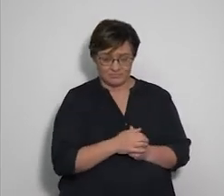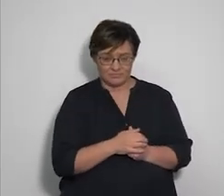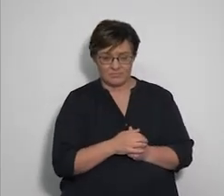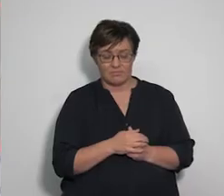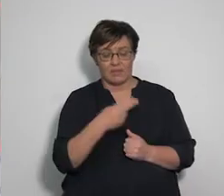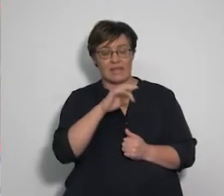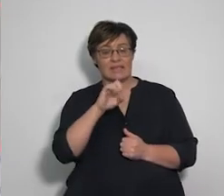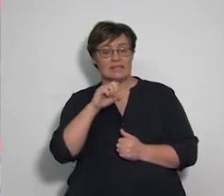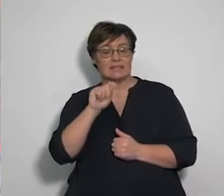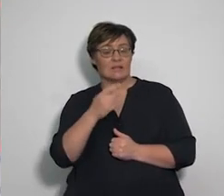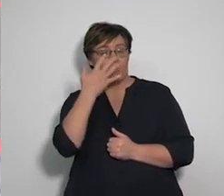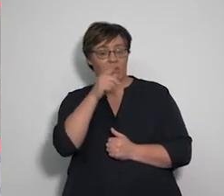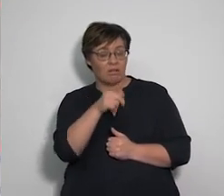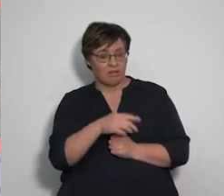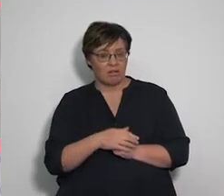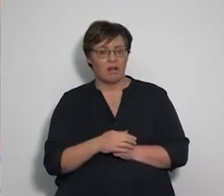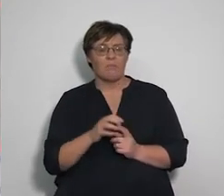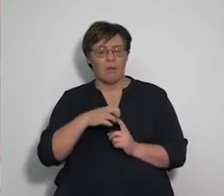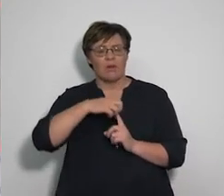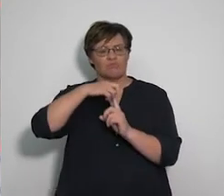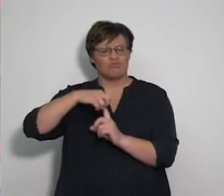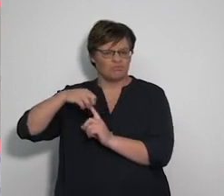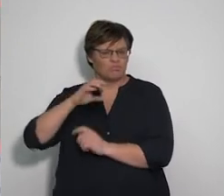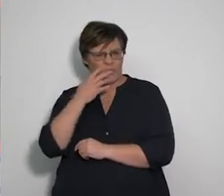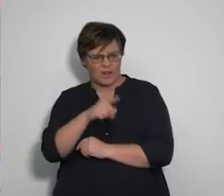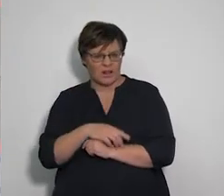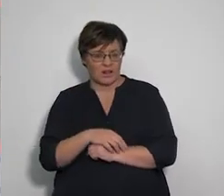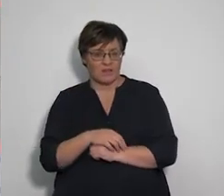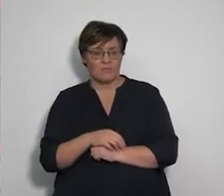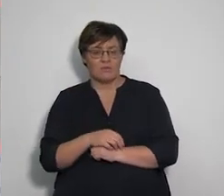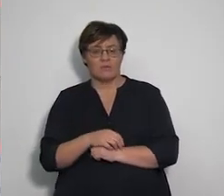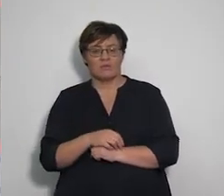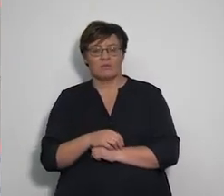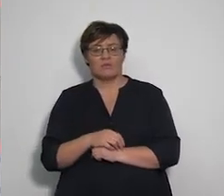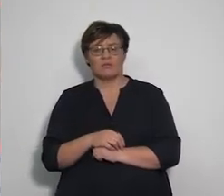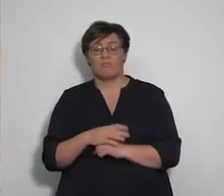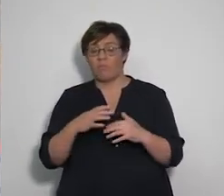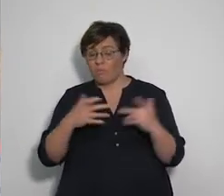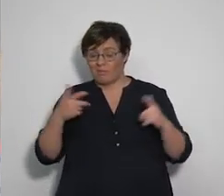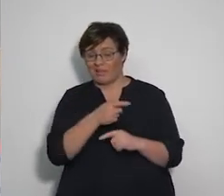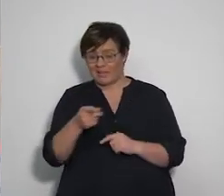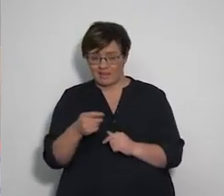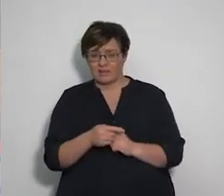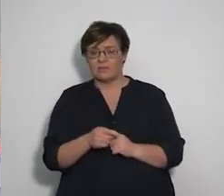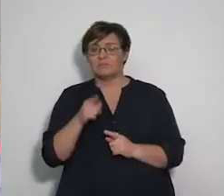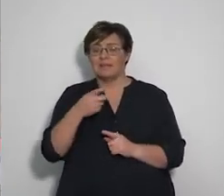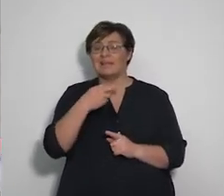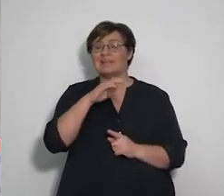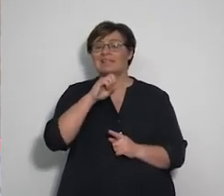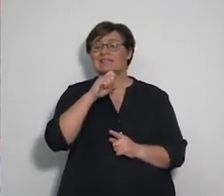fungi. And yeast, although you're familiar with mushrooms and larger fungal